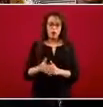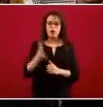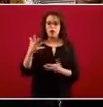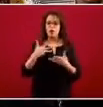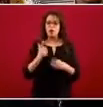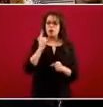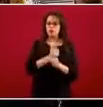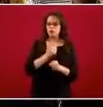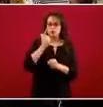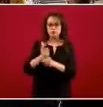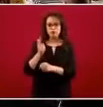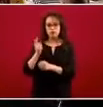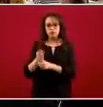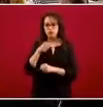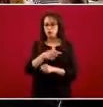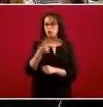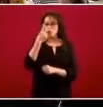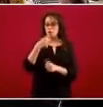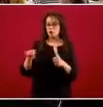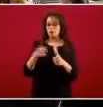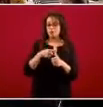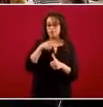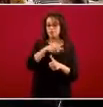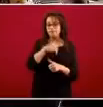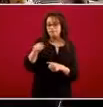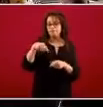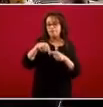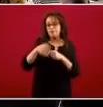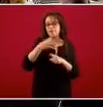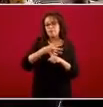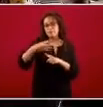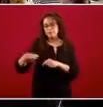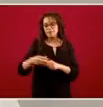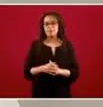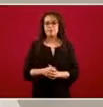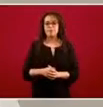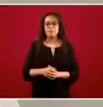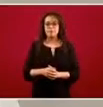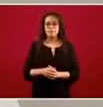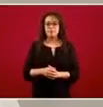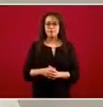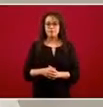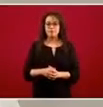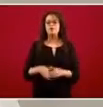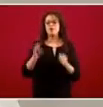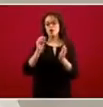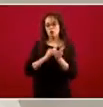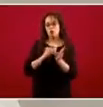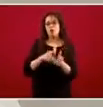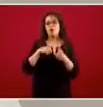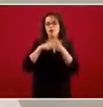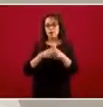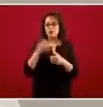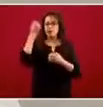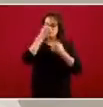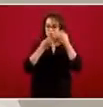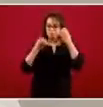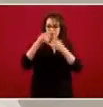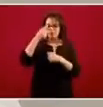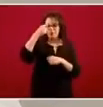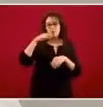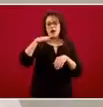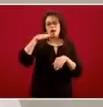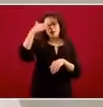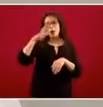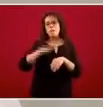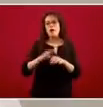doctor, just for you to know, we have in this hospital in Monclova, Coahuila, we have identified the 2 source